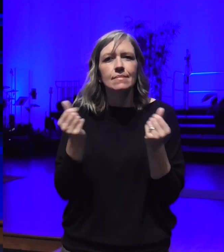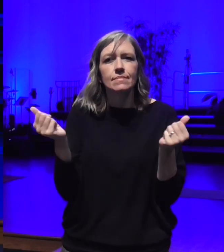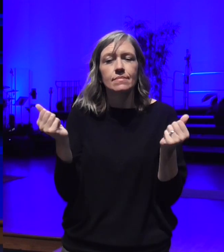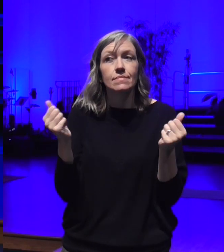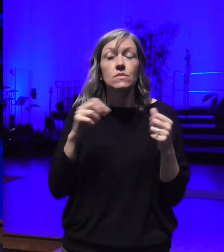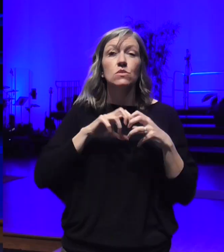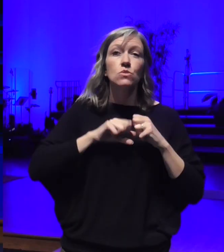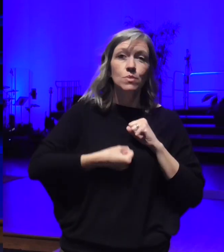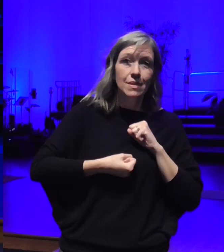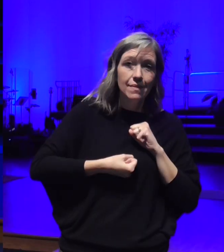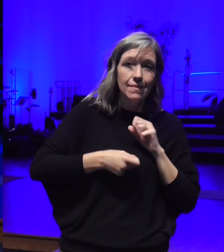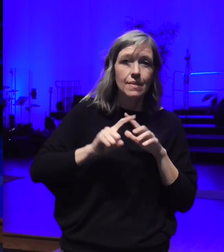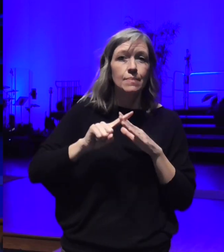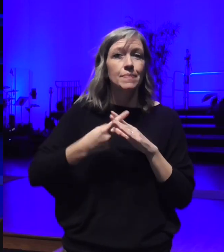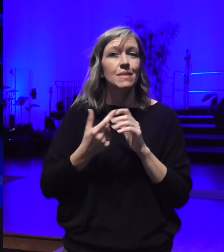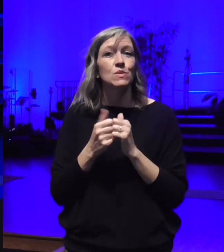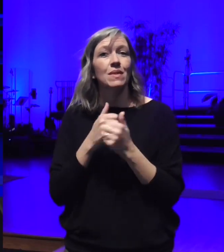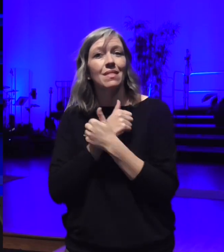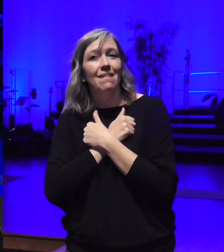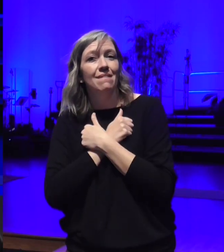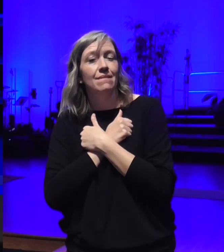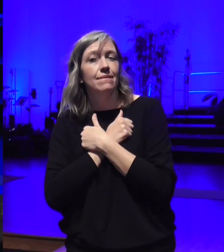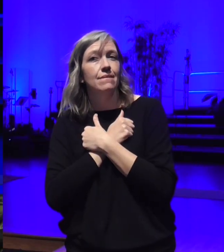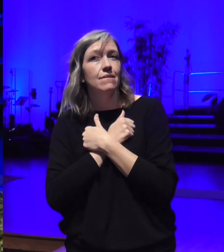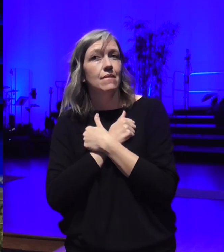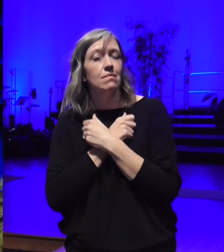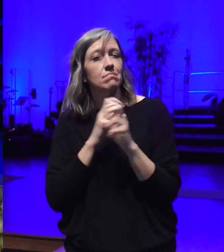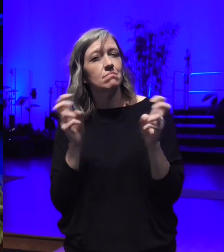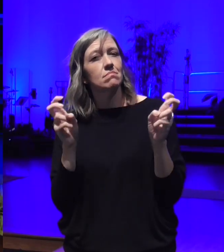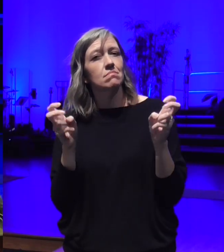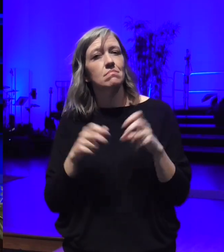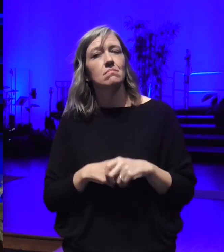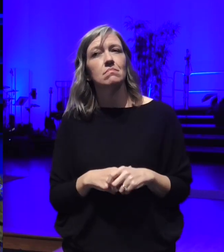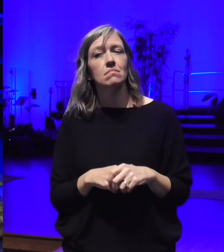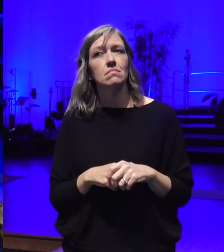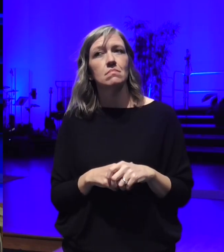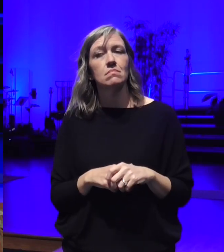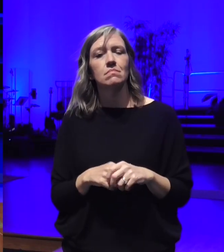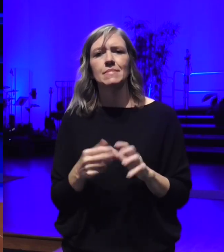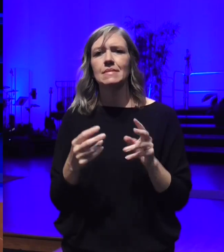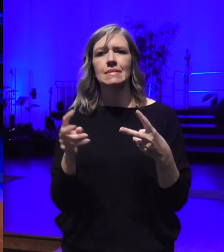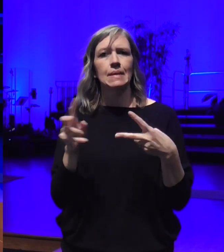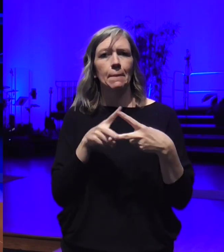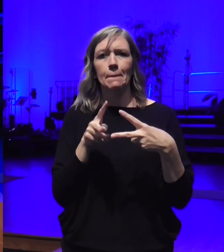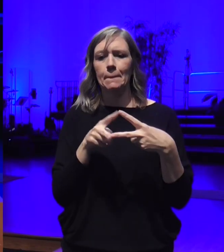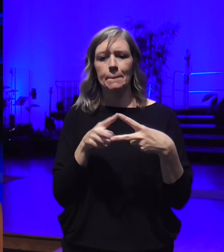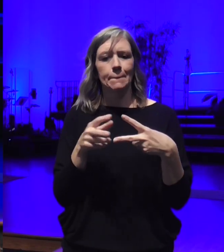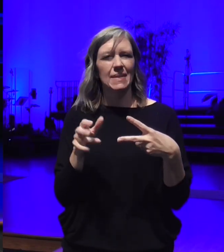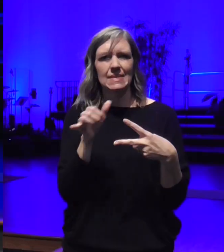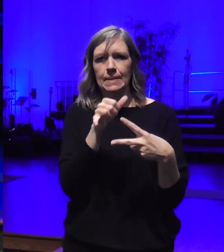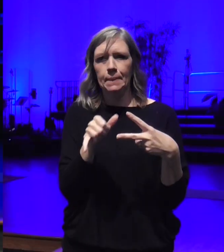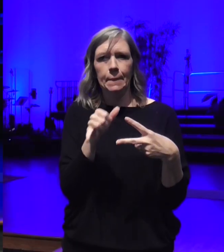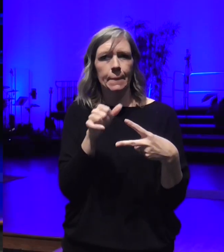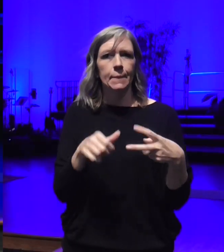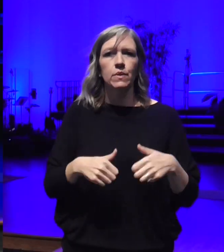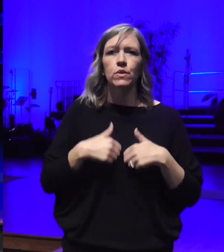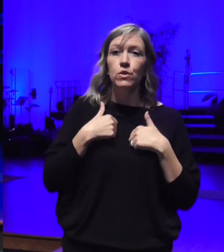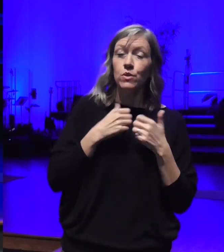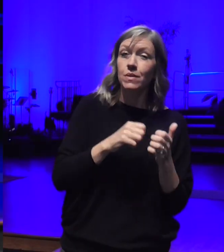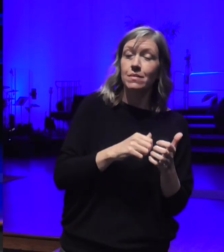love." Two sides of the same thing. Learning to live, learning to